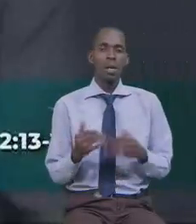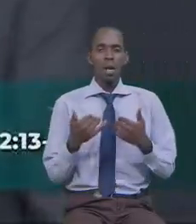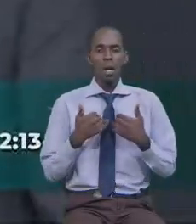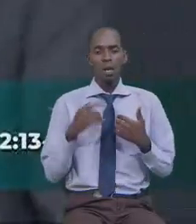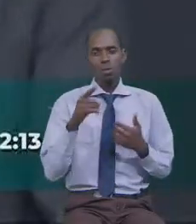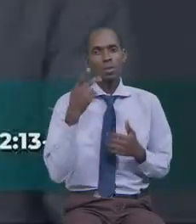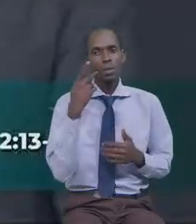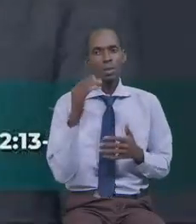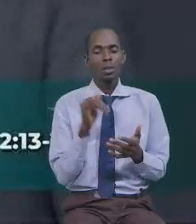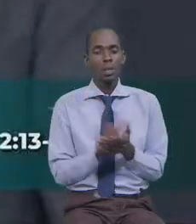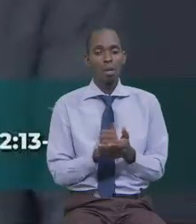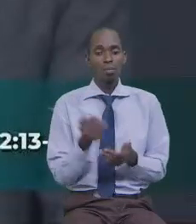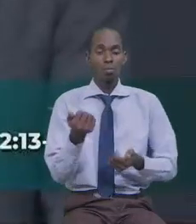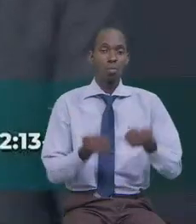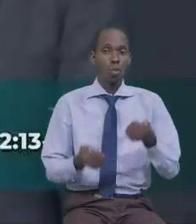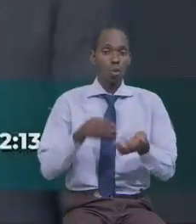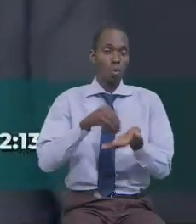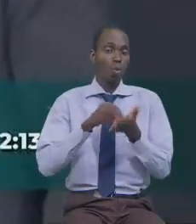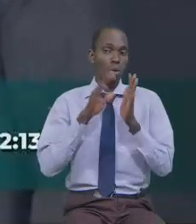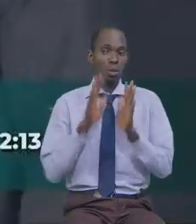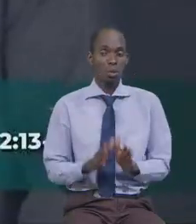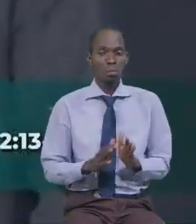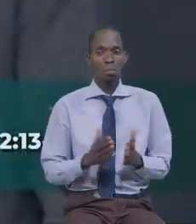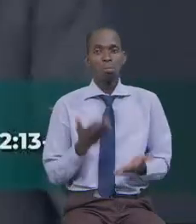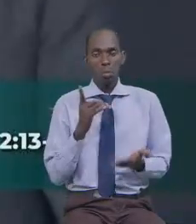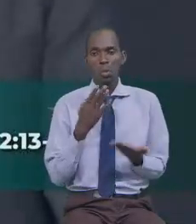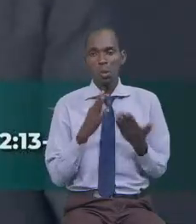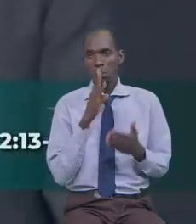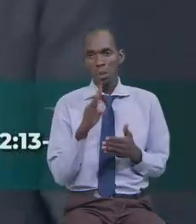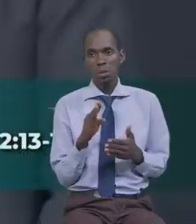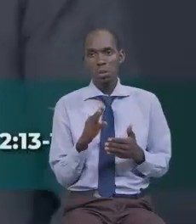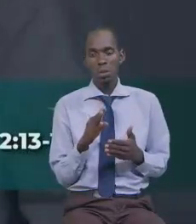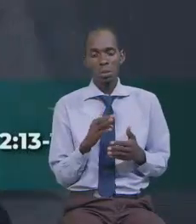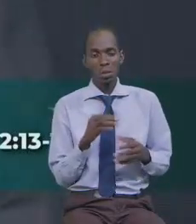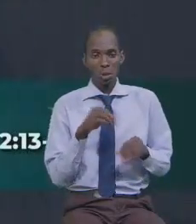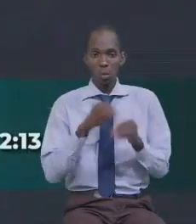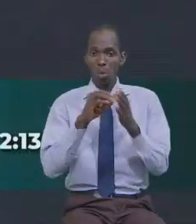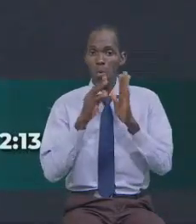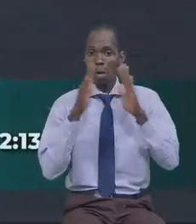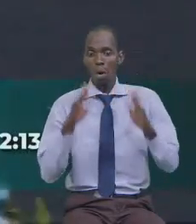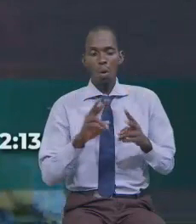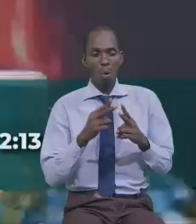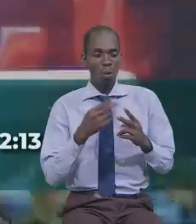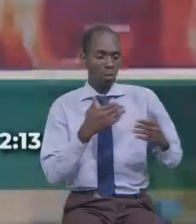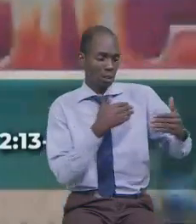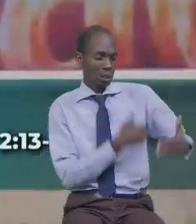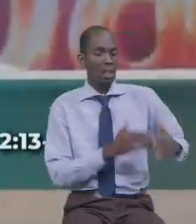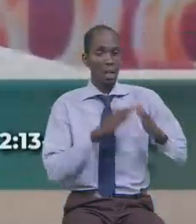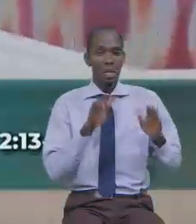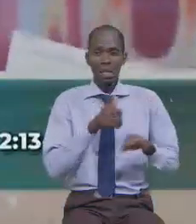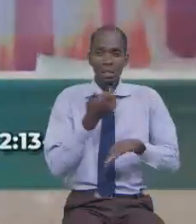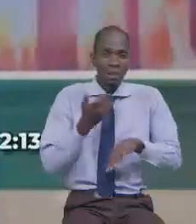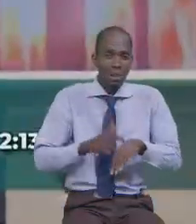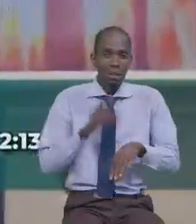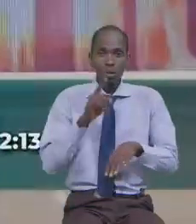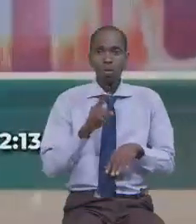car owner, maybe in your house, but in the next house? Every time you get up, you're going to school. Every time you get